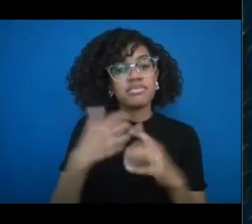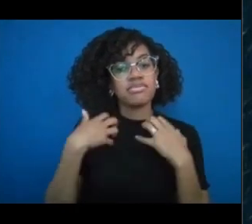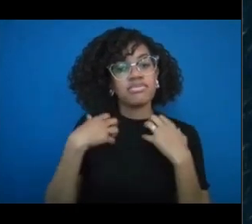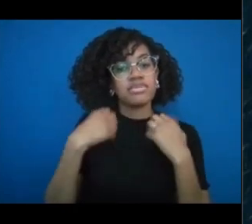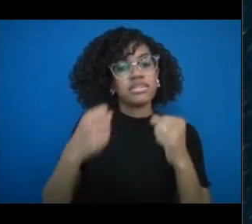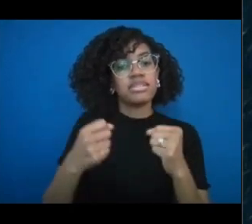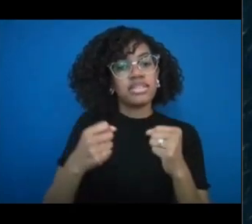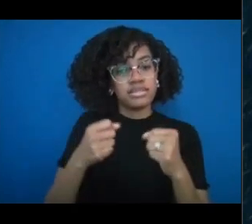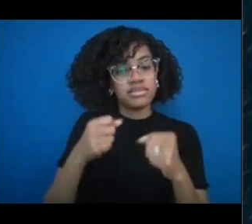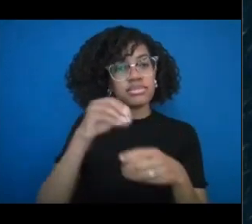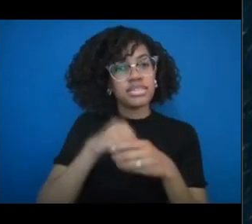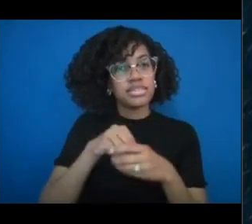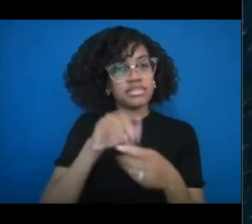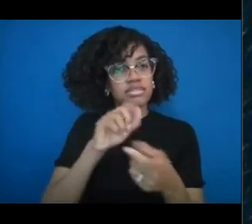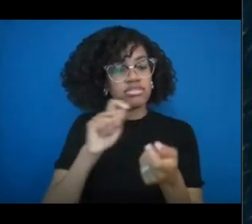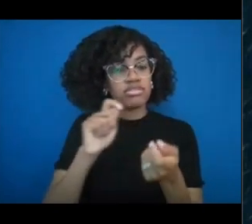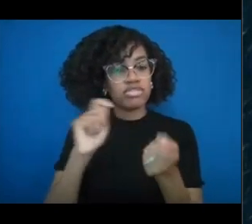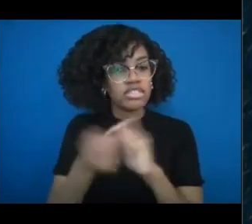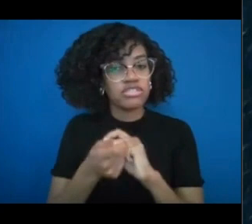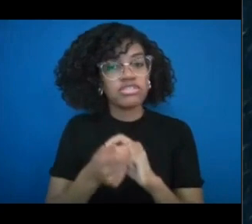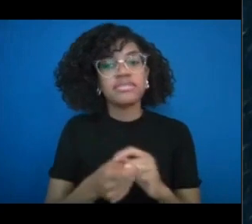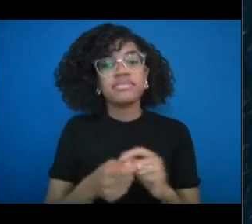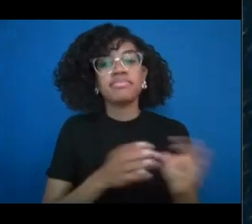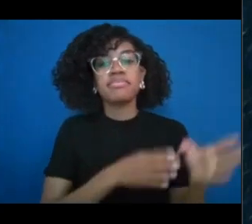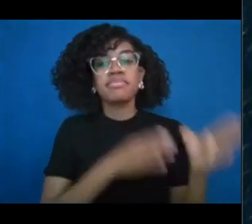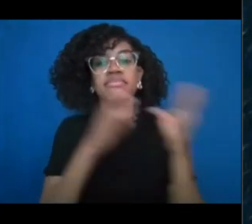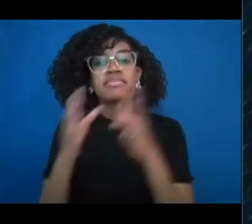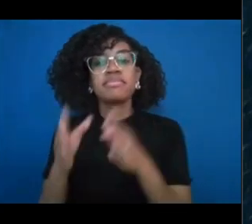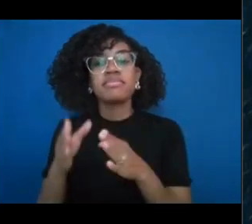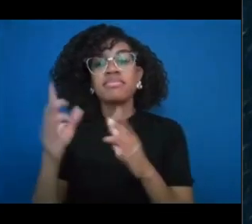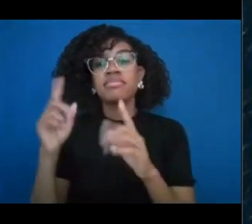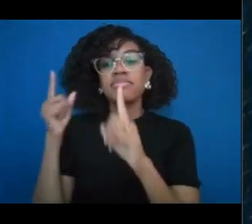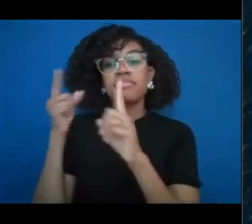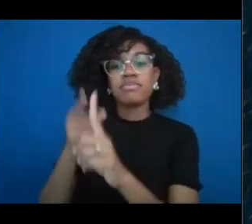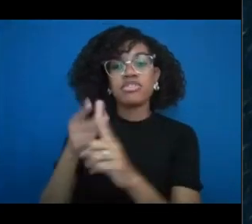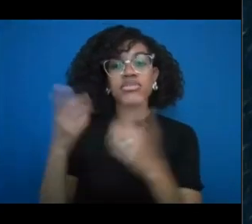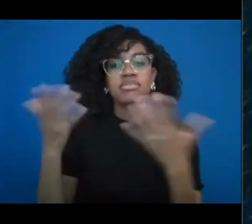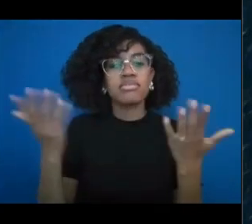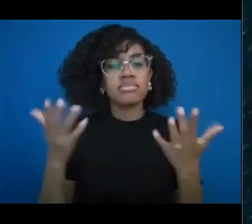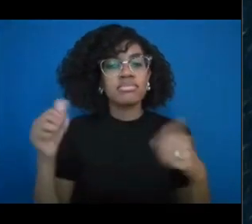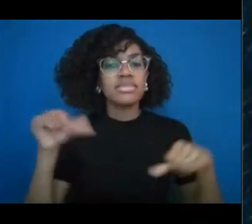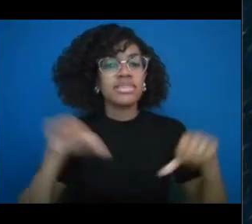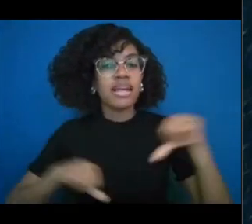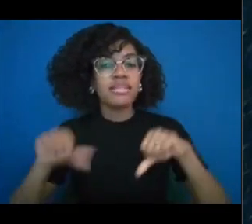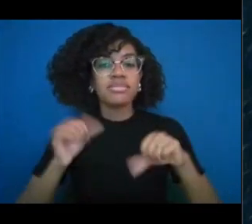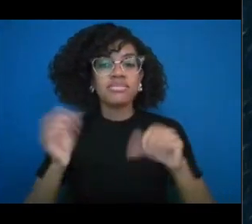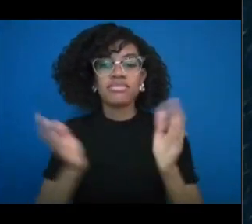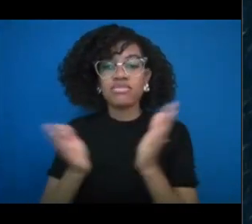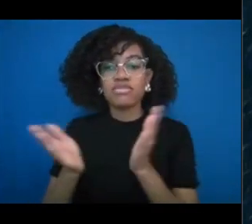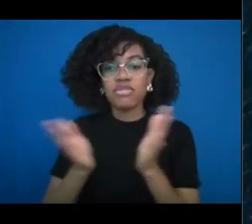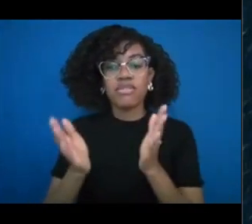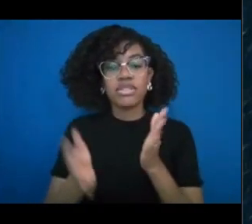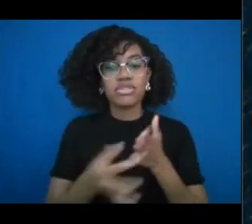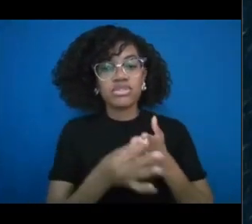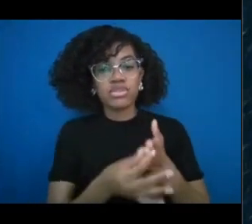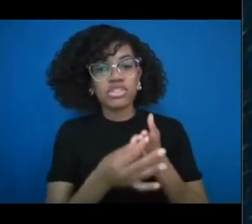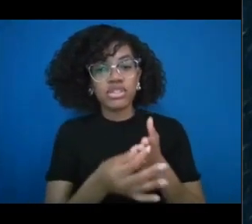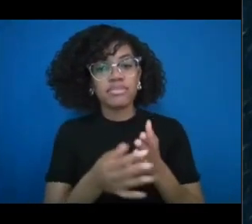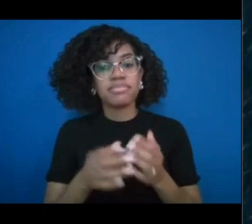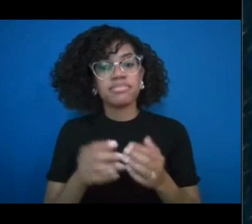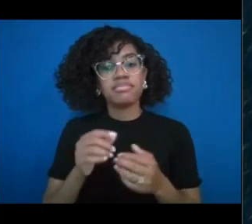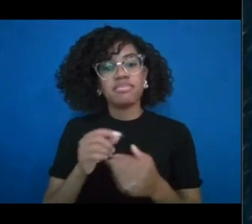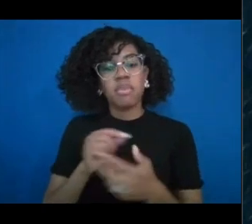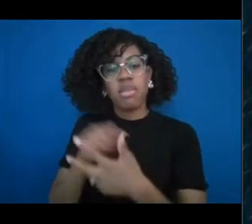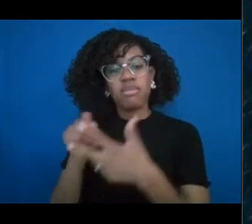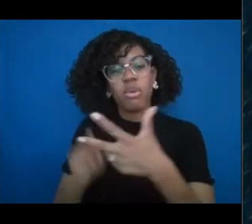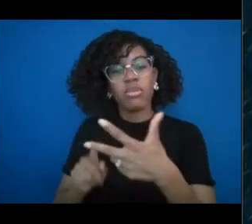and stewardship, all of which lead to this effort to